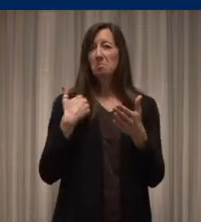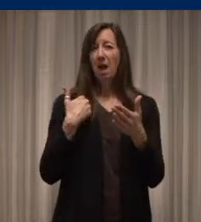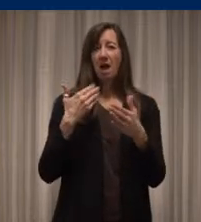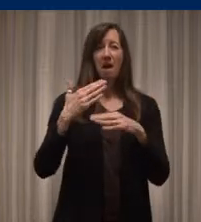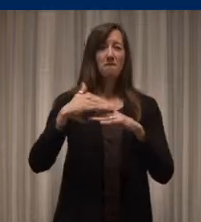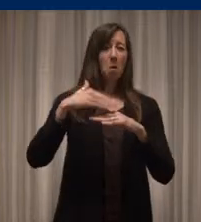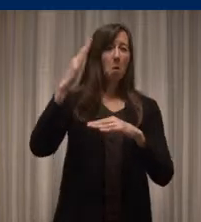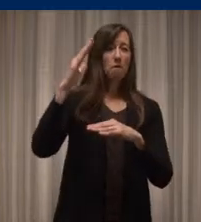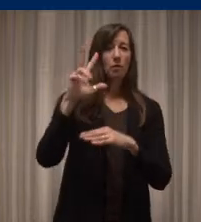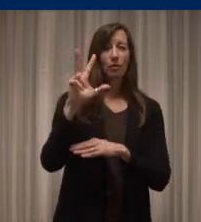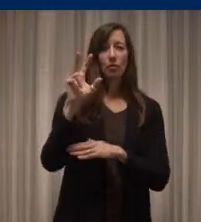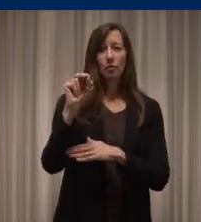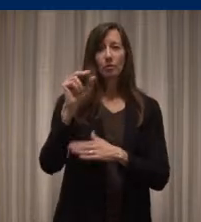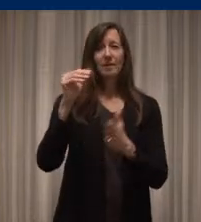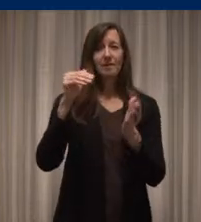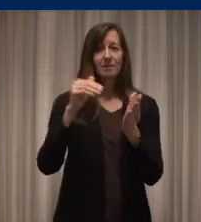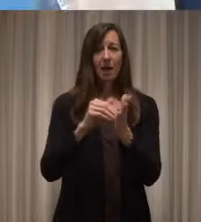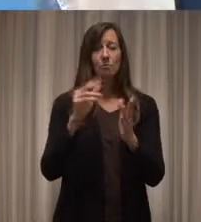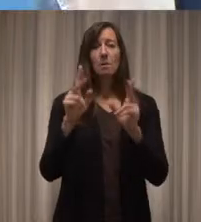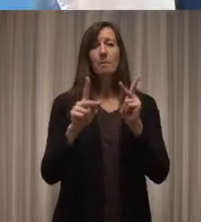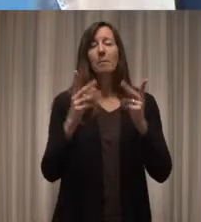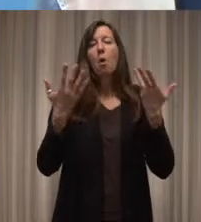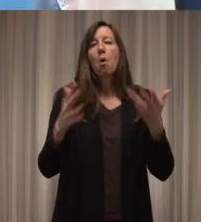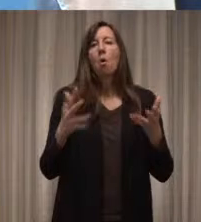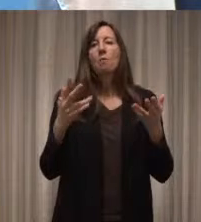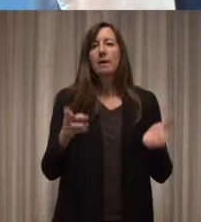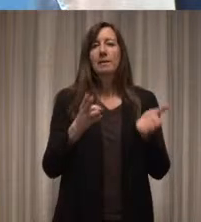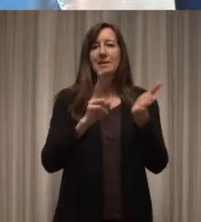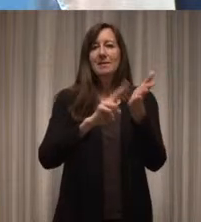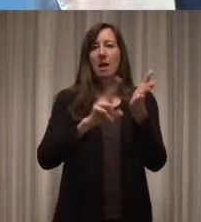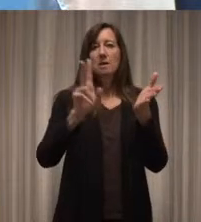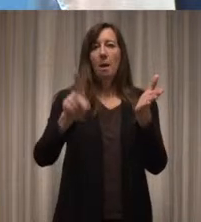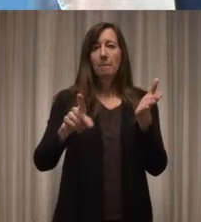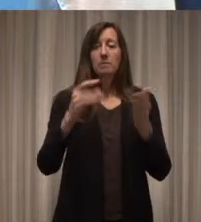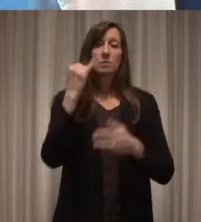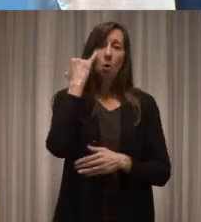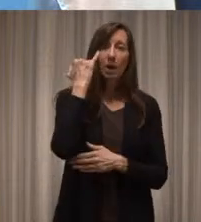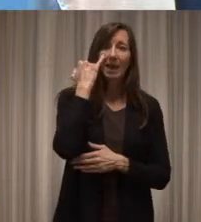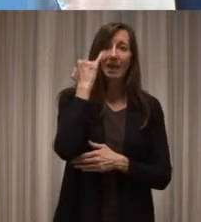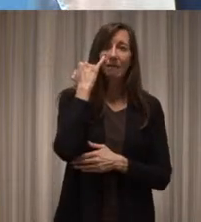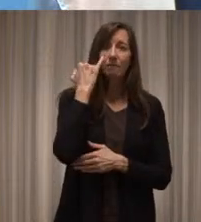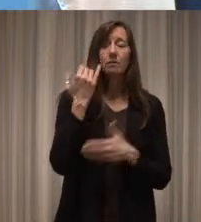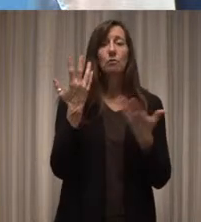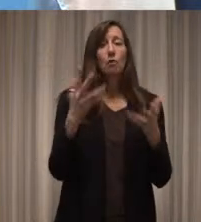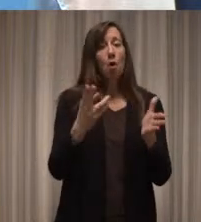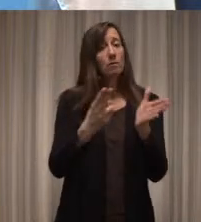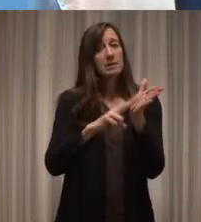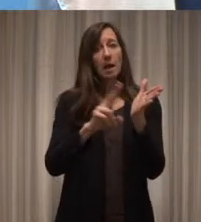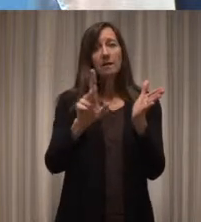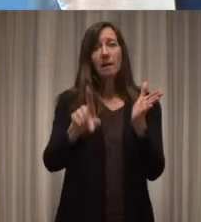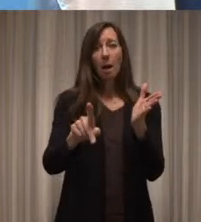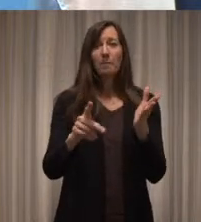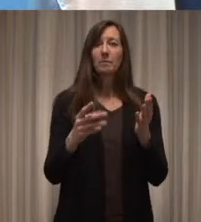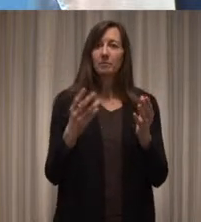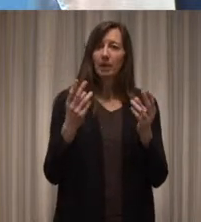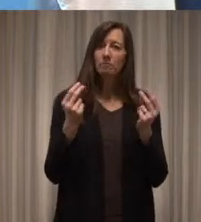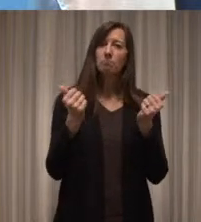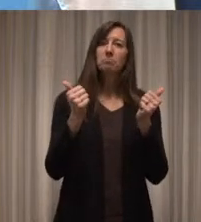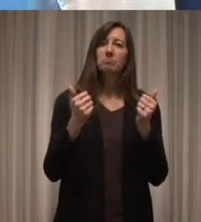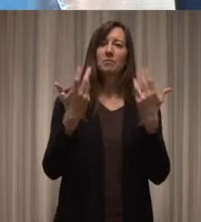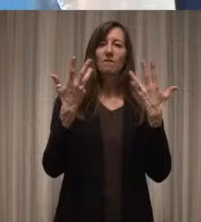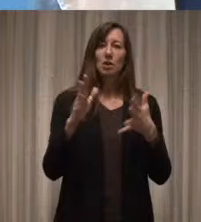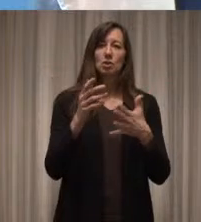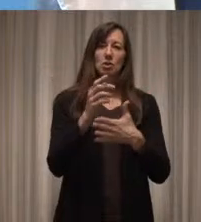up on this list. So if you've already signed up on this list, you've taken that first step. In the next few days, you